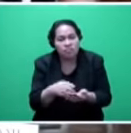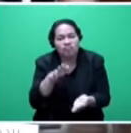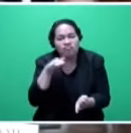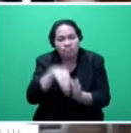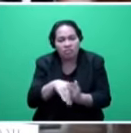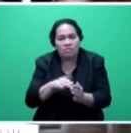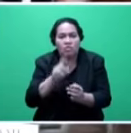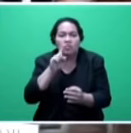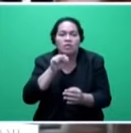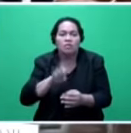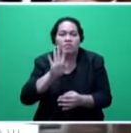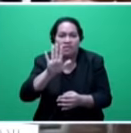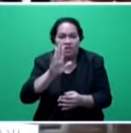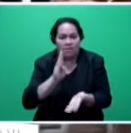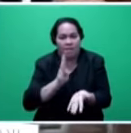$1.5 billion.